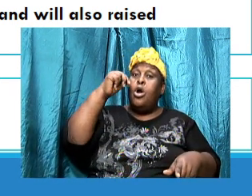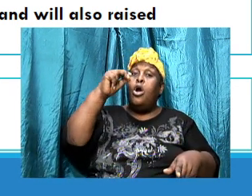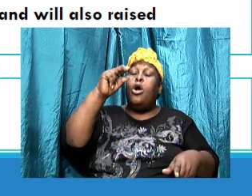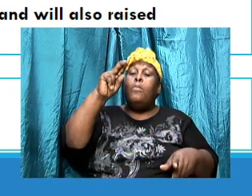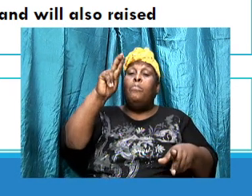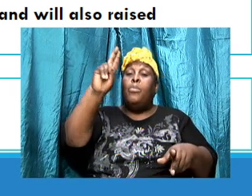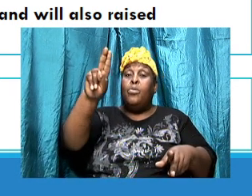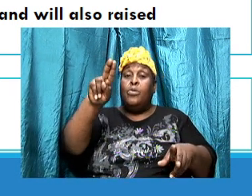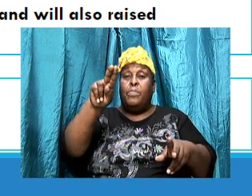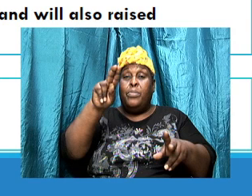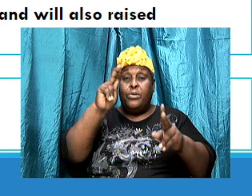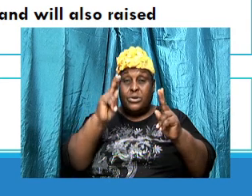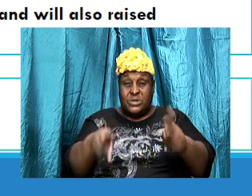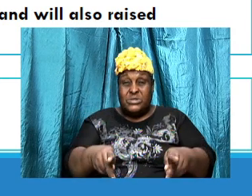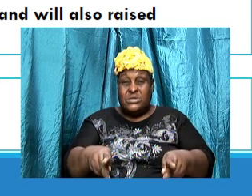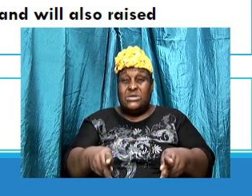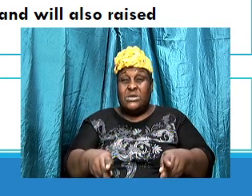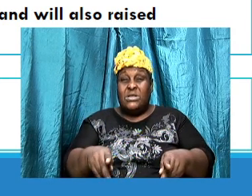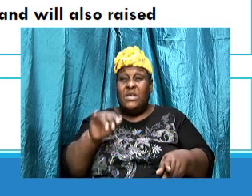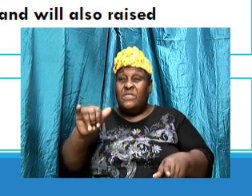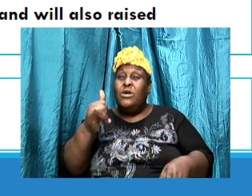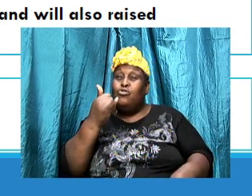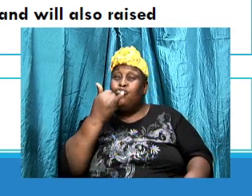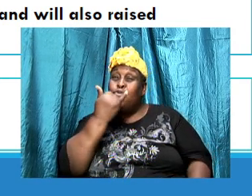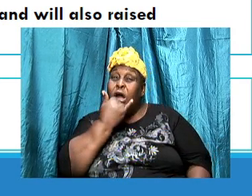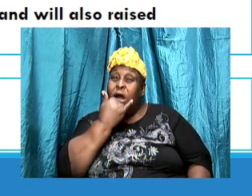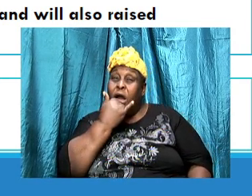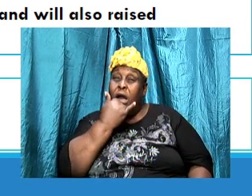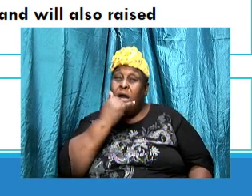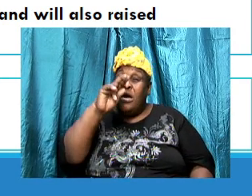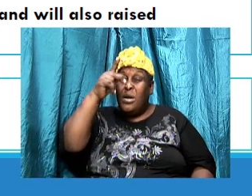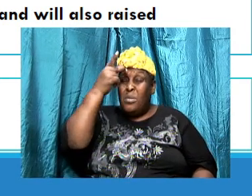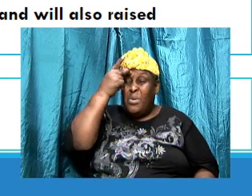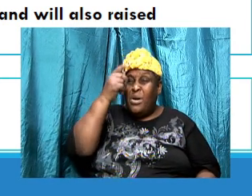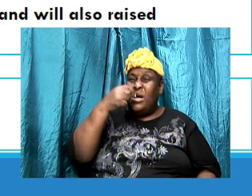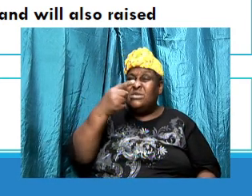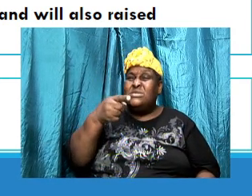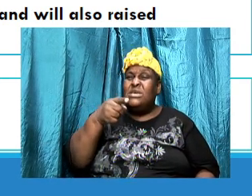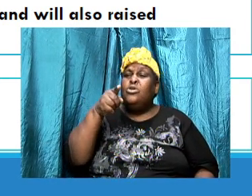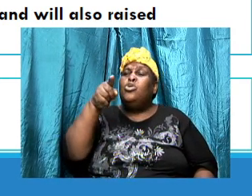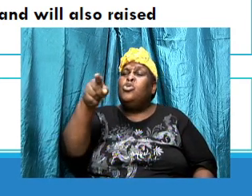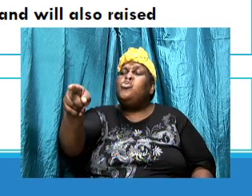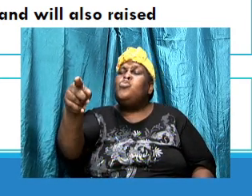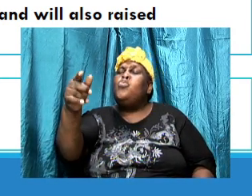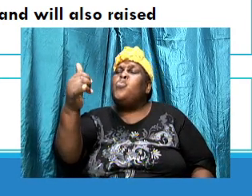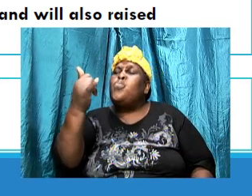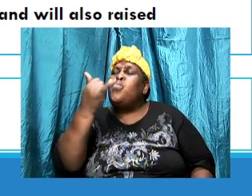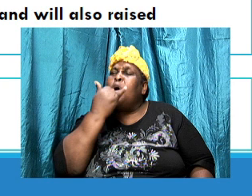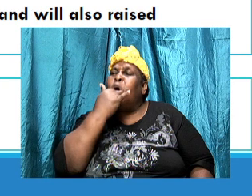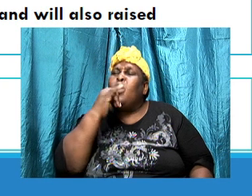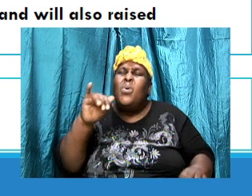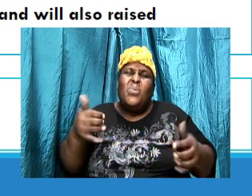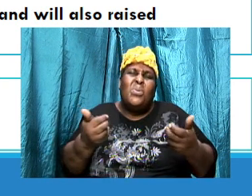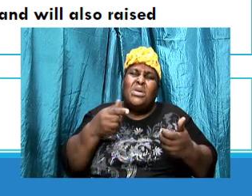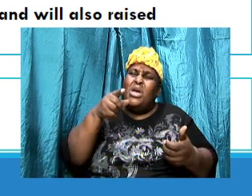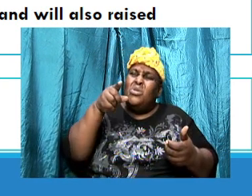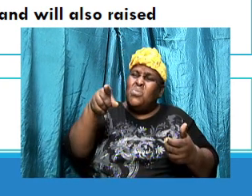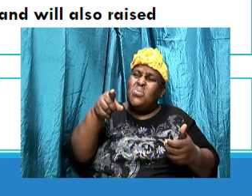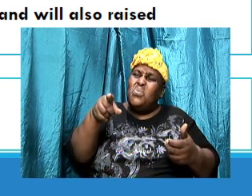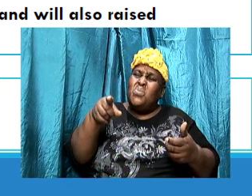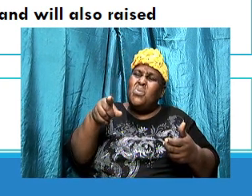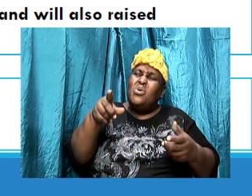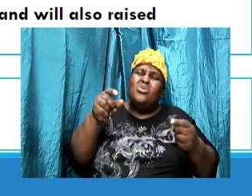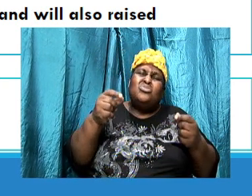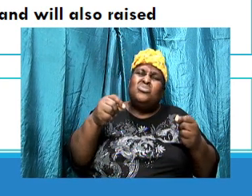wrong. And he said, look here, you're wrong. How can you defraud your brethren? How can you